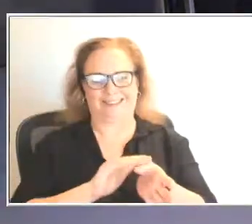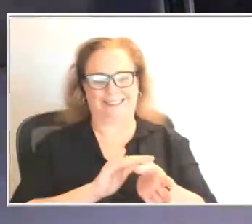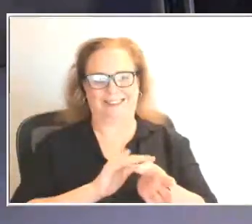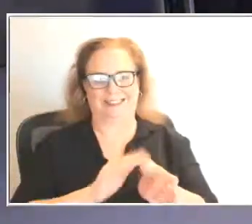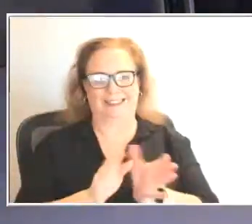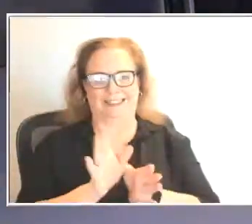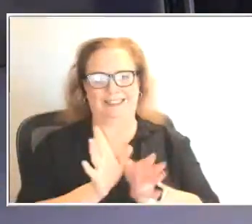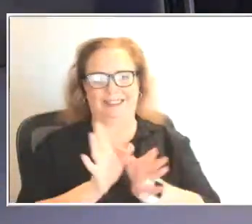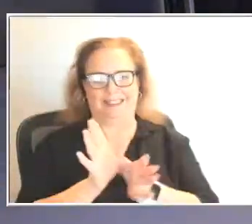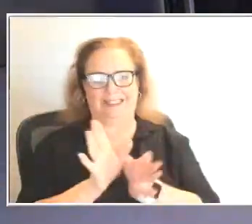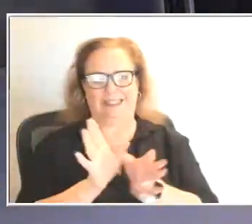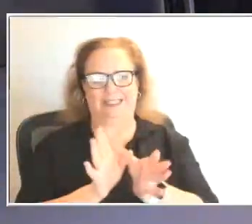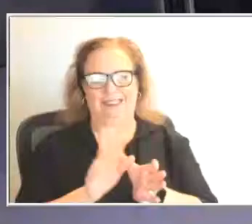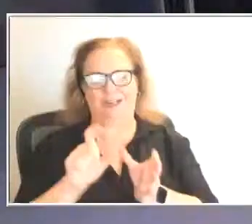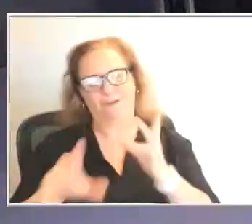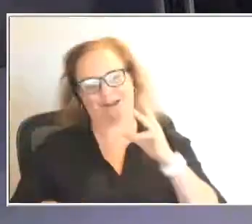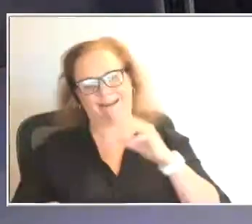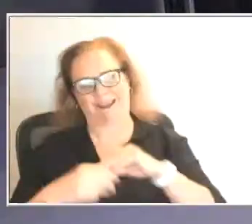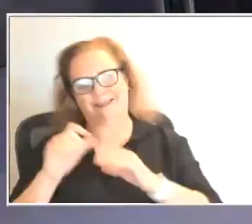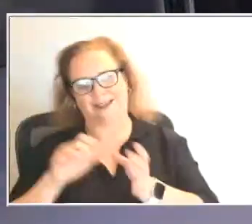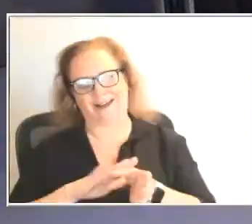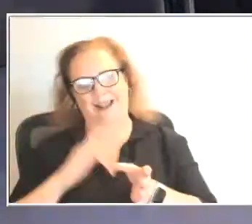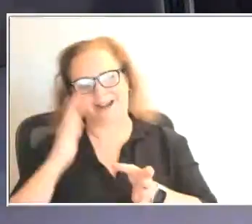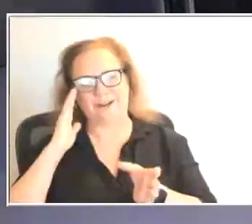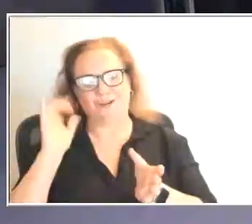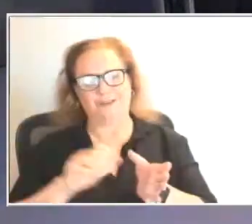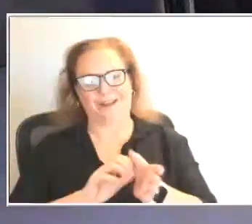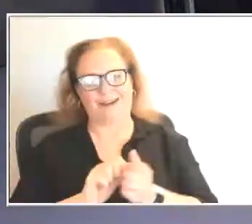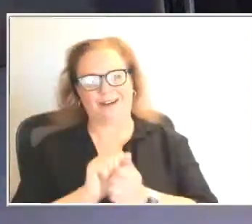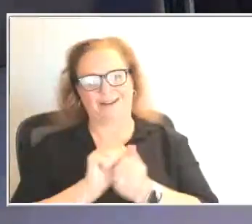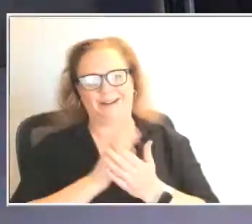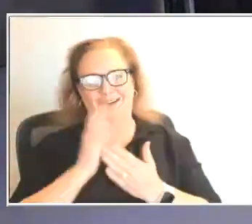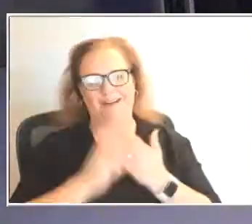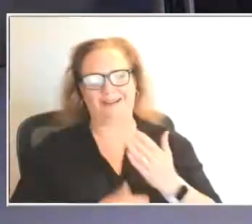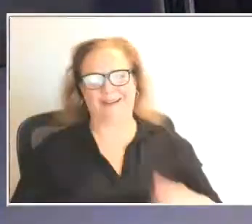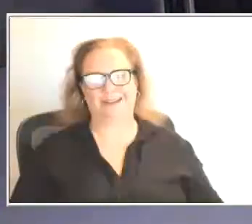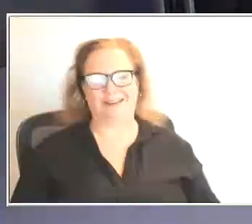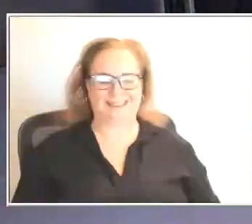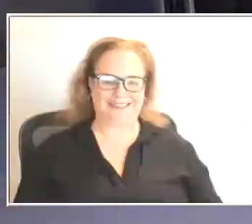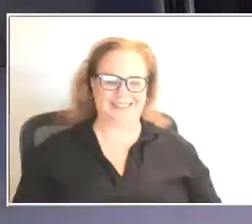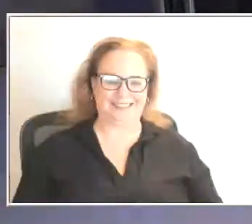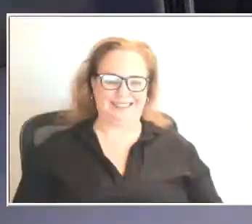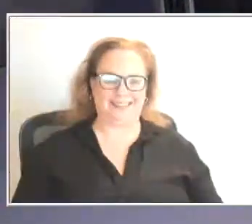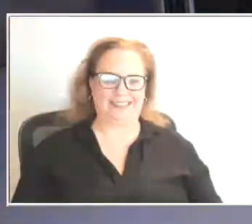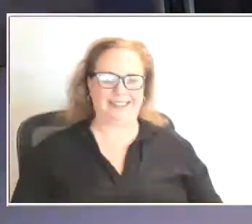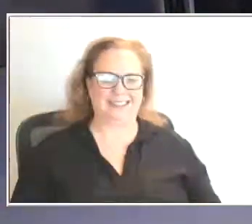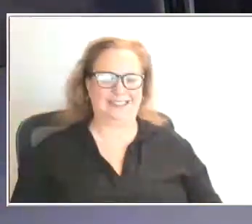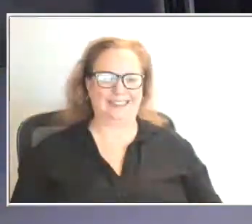Oh. Those are they're forgotten a lot. I knew you were going to do that. That's awesome. Well done.